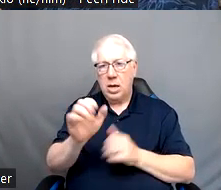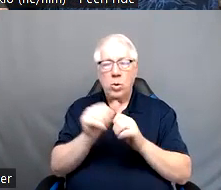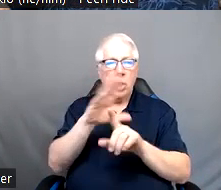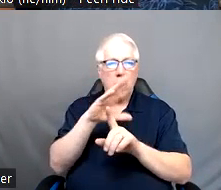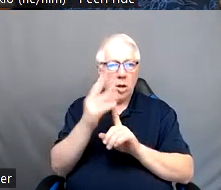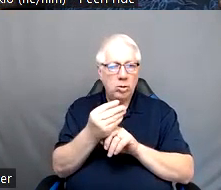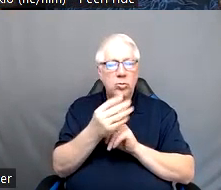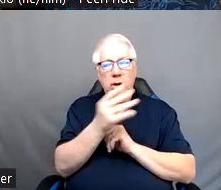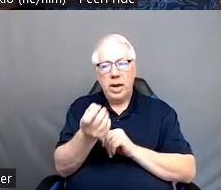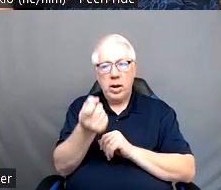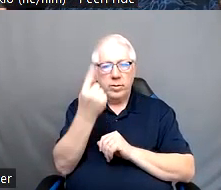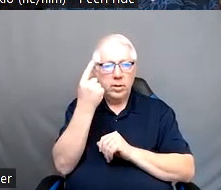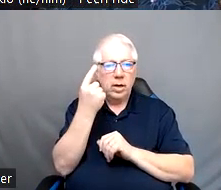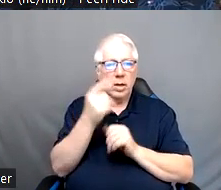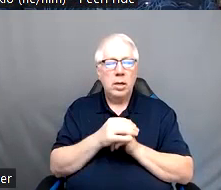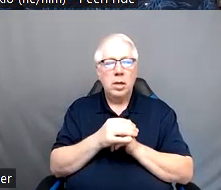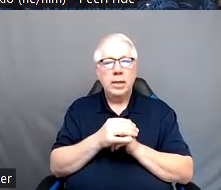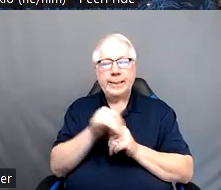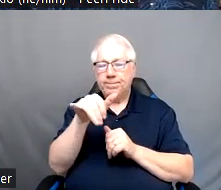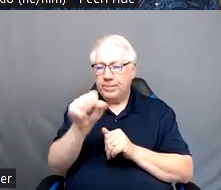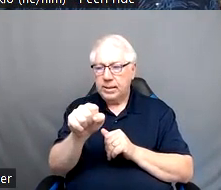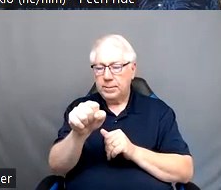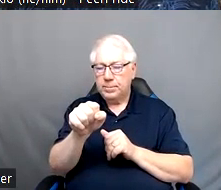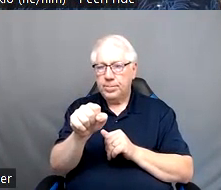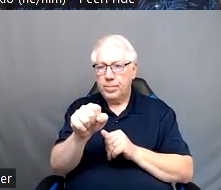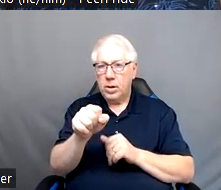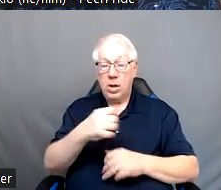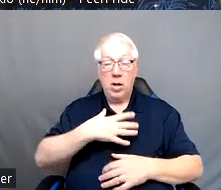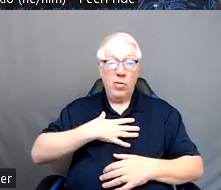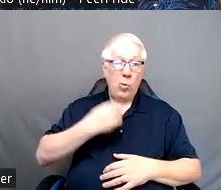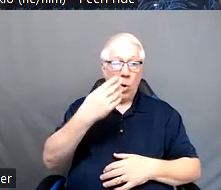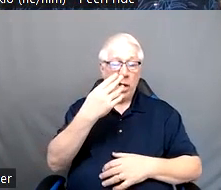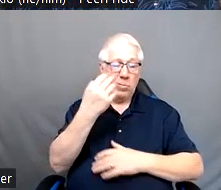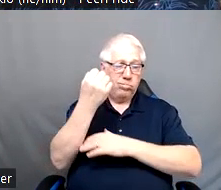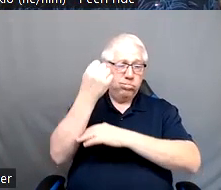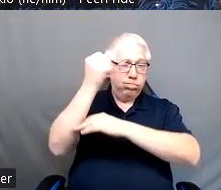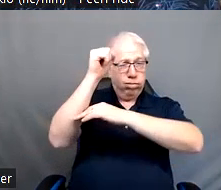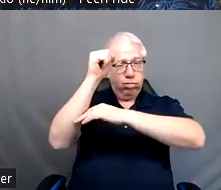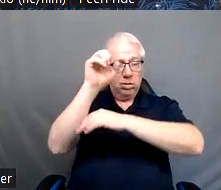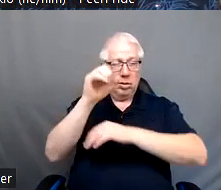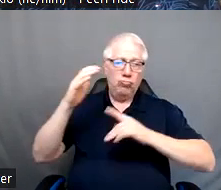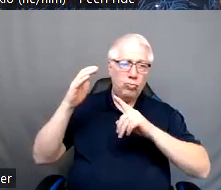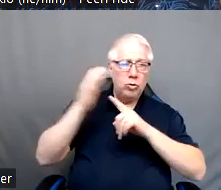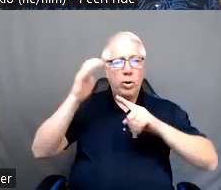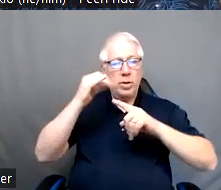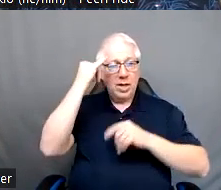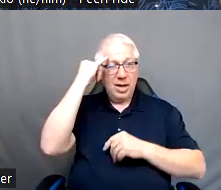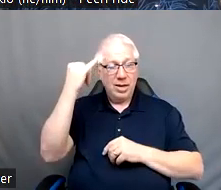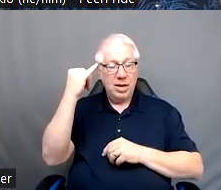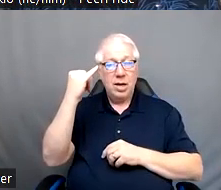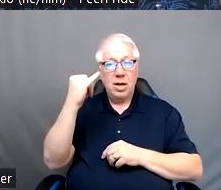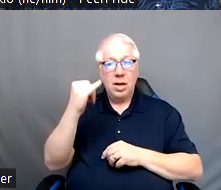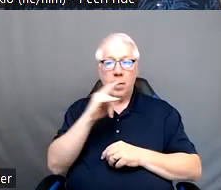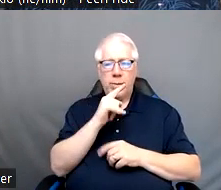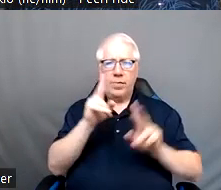and understanding that, yes, the white supremacist ideology of being the